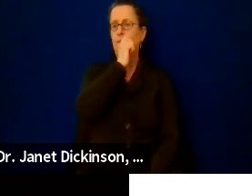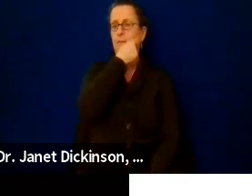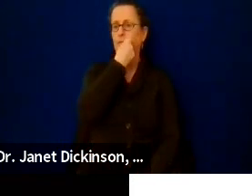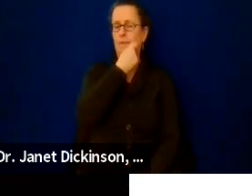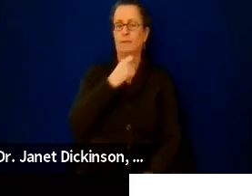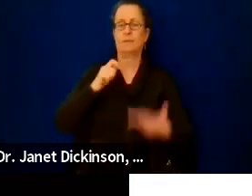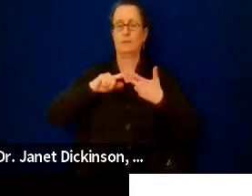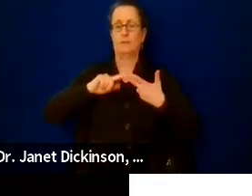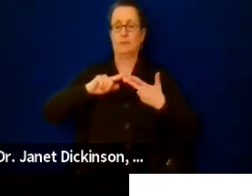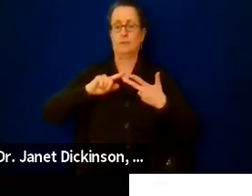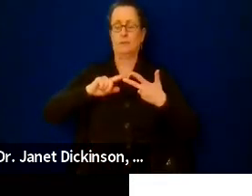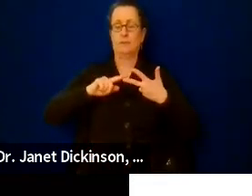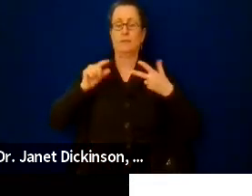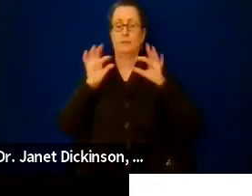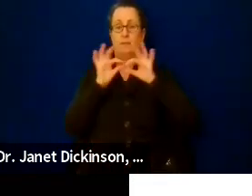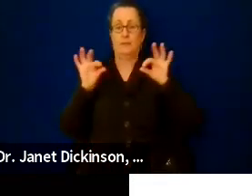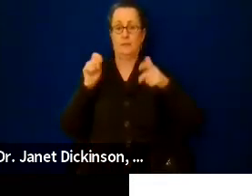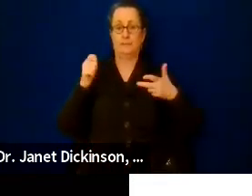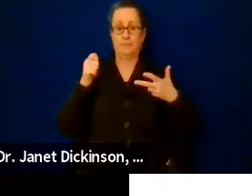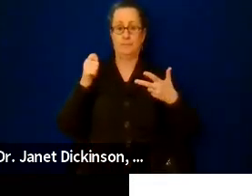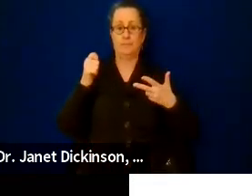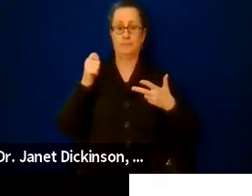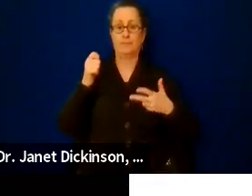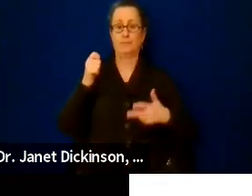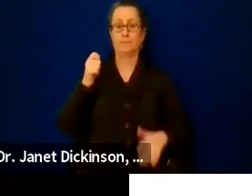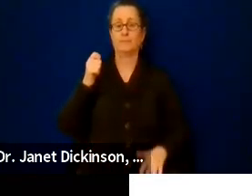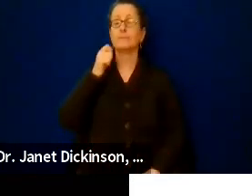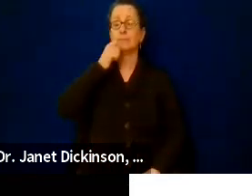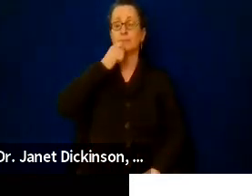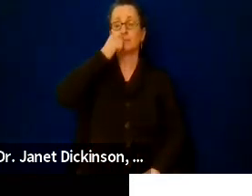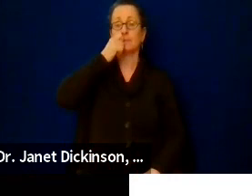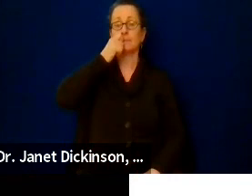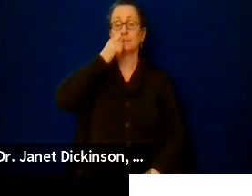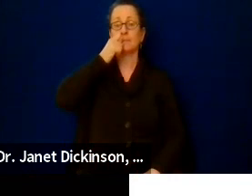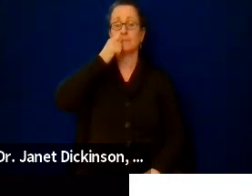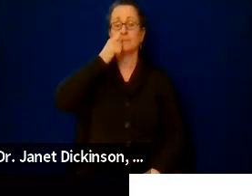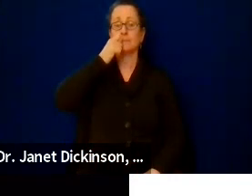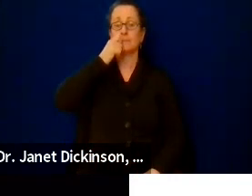Step 3. Take the swab and put it in your nose and